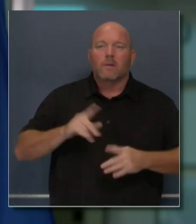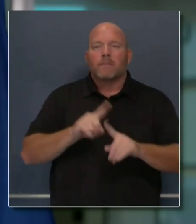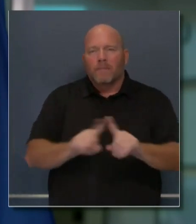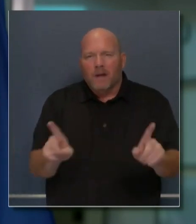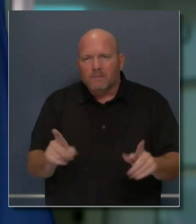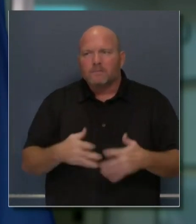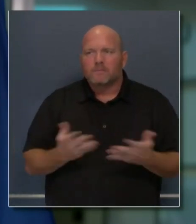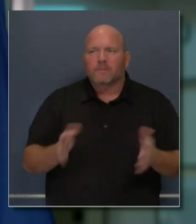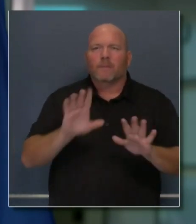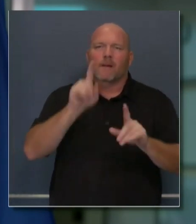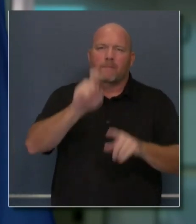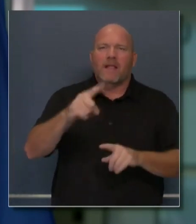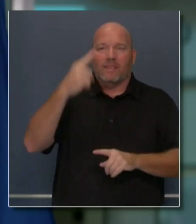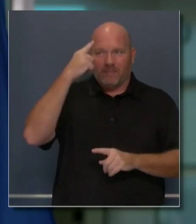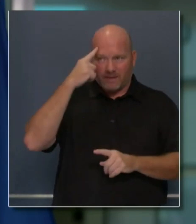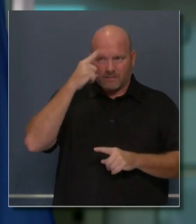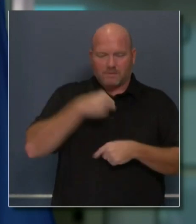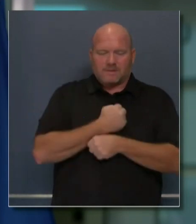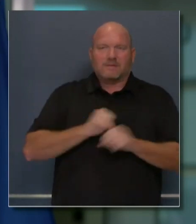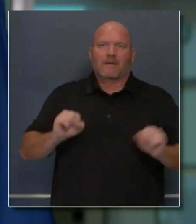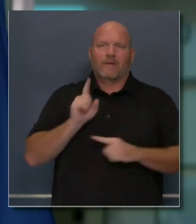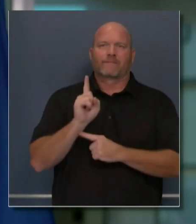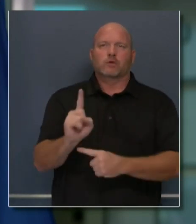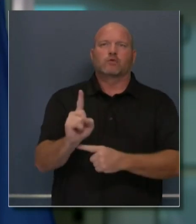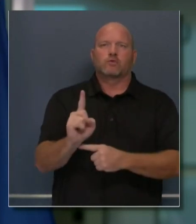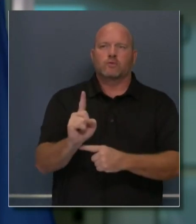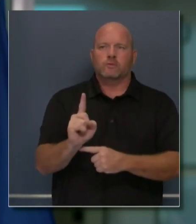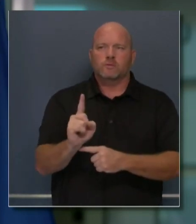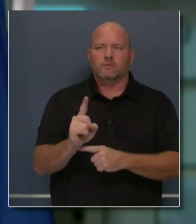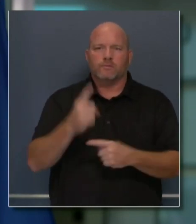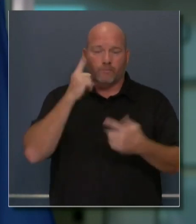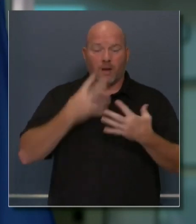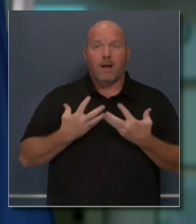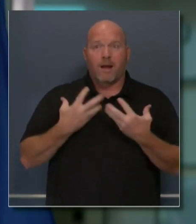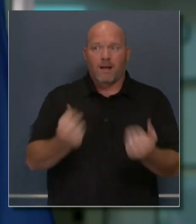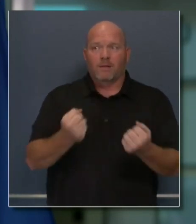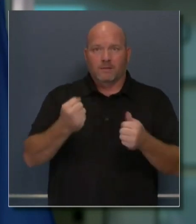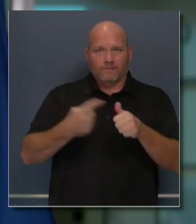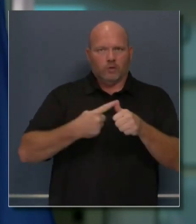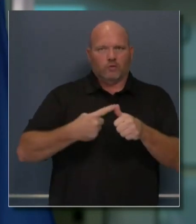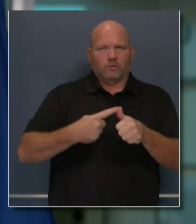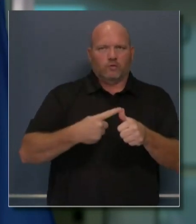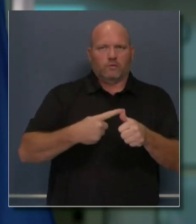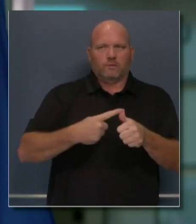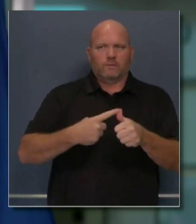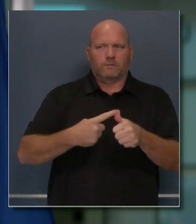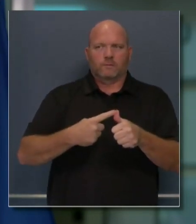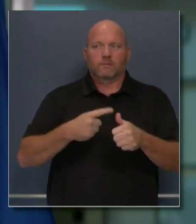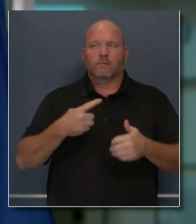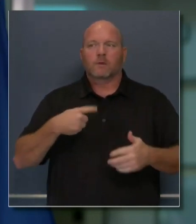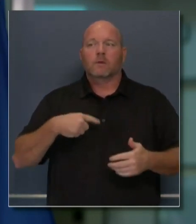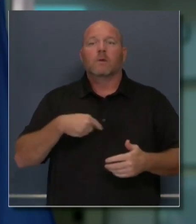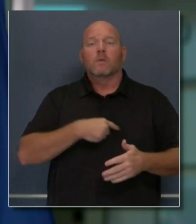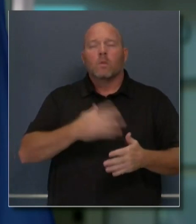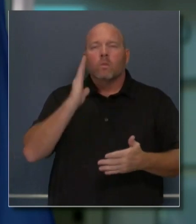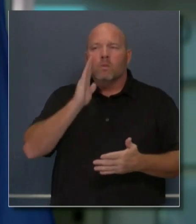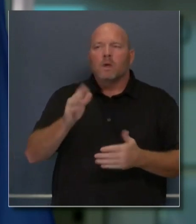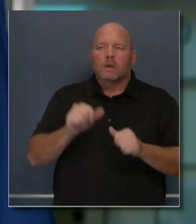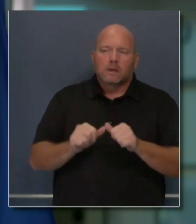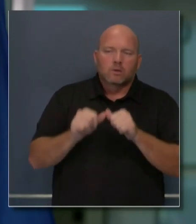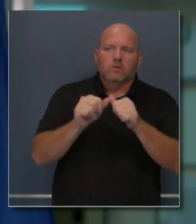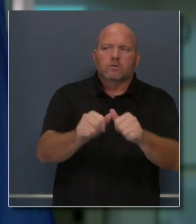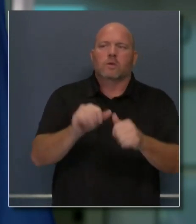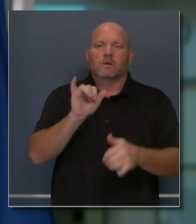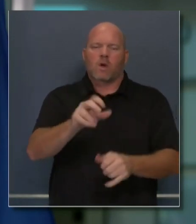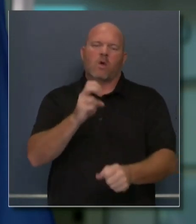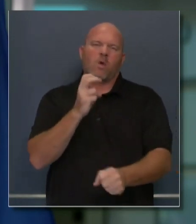safe way. We need to do so with a health-first frame, and we are going to continue that hard work,